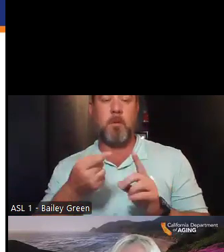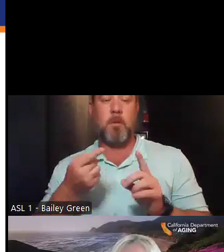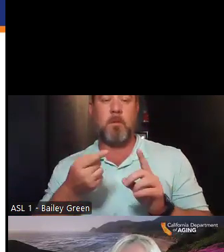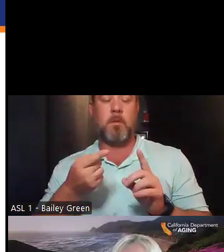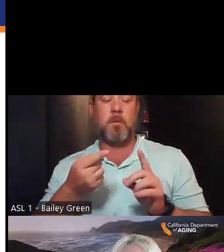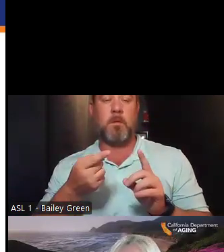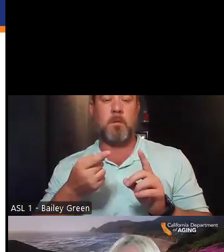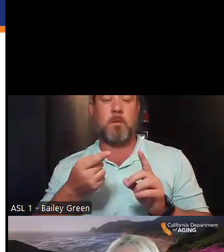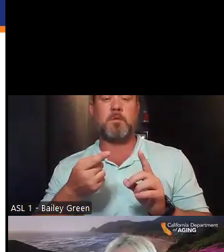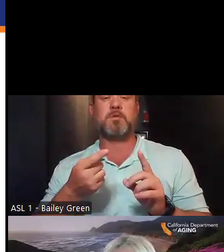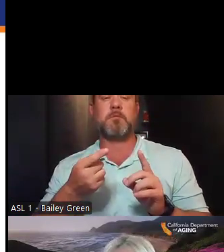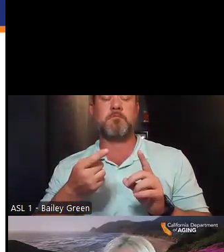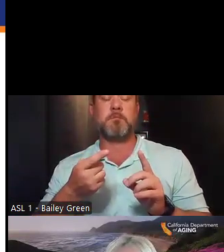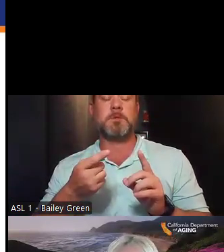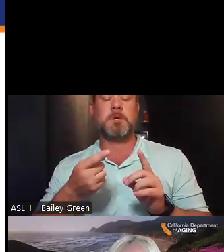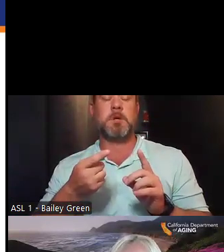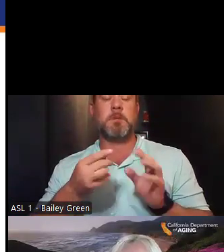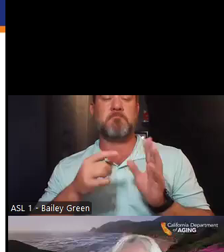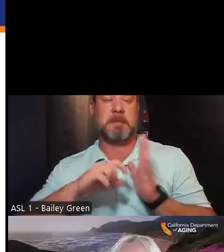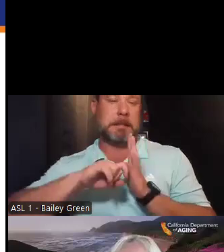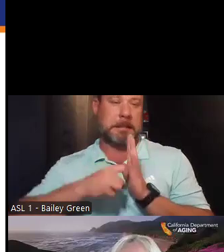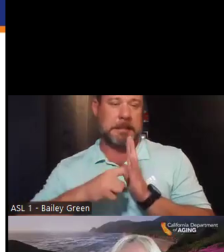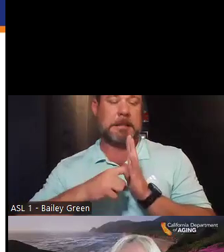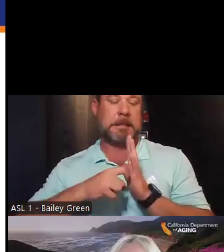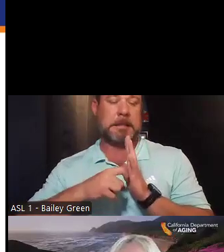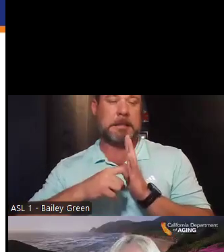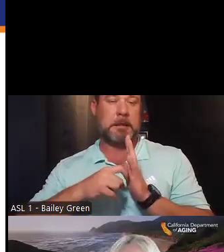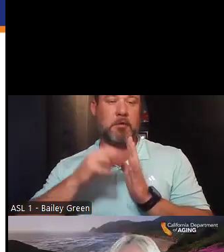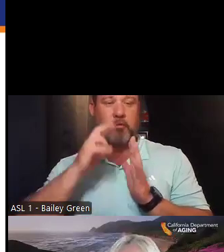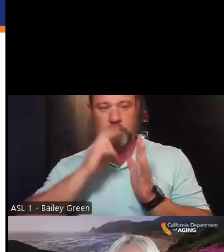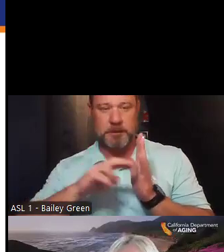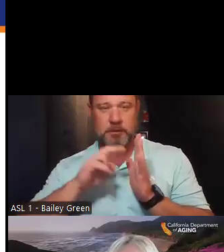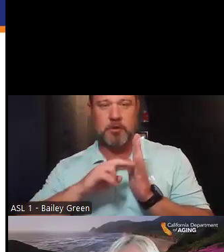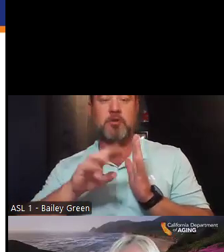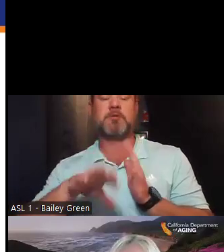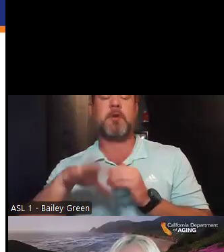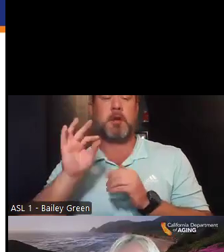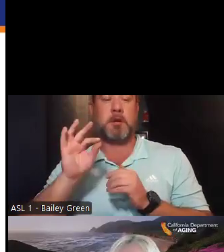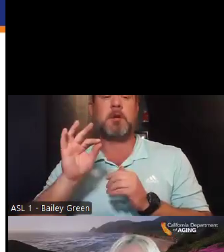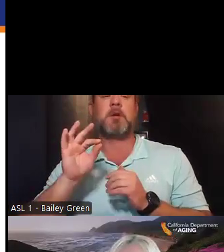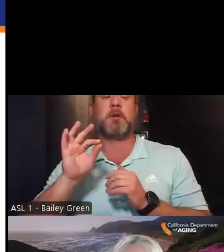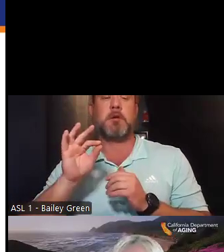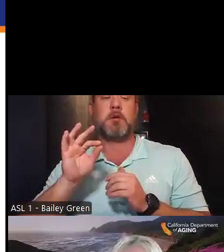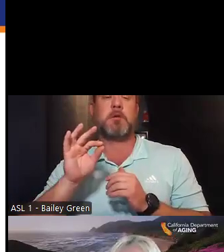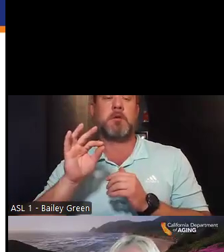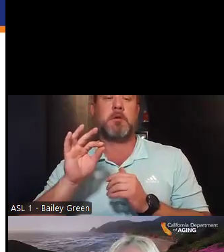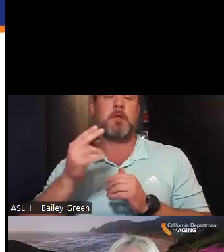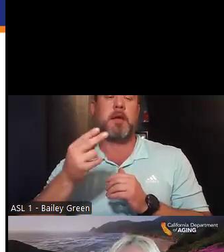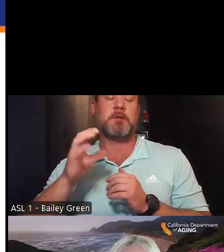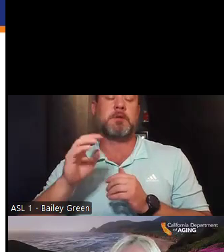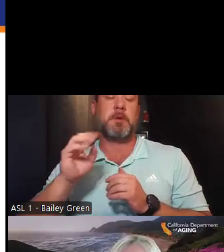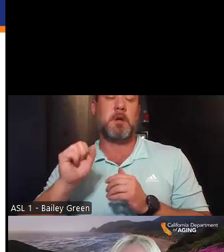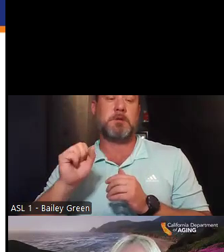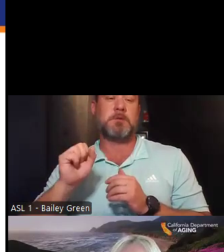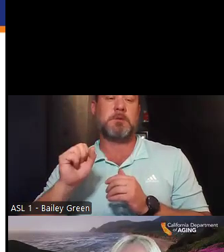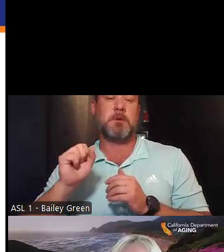some key overall findings of the HCBS Gap Analysis, the non-Medi-Cal HCBS Gap